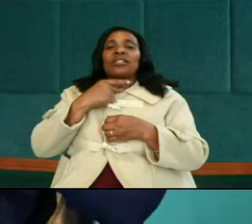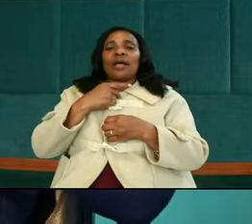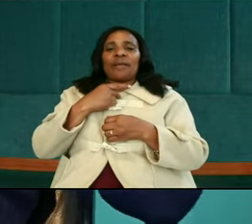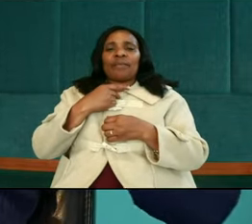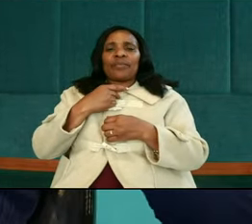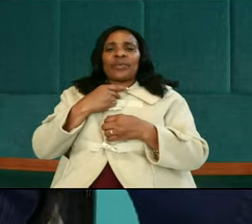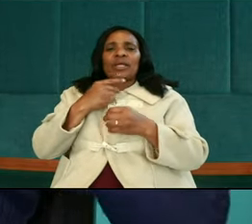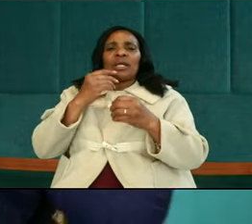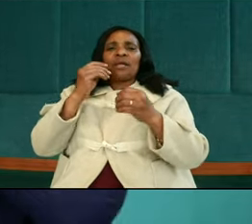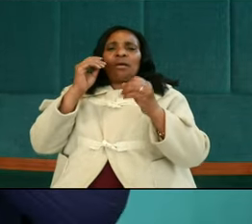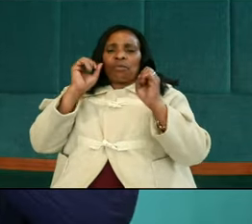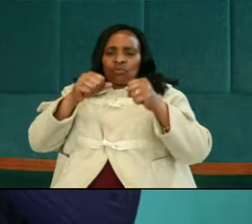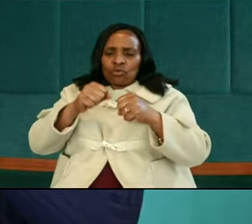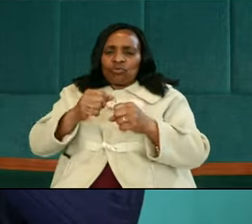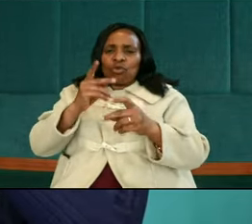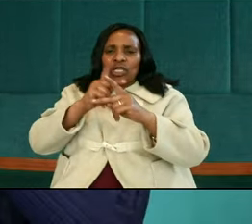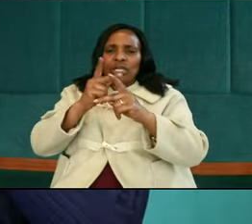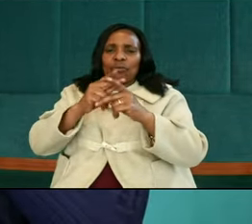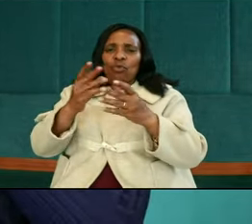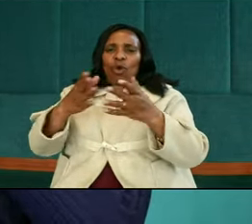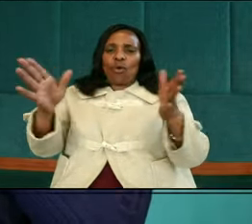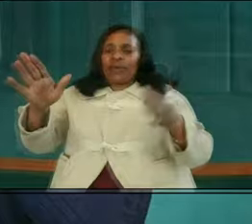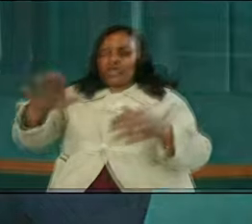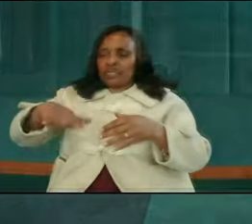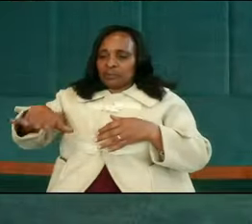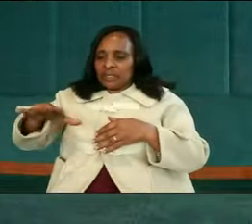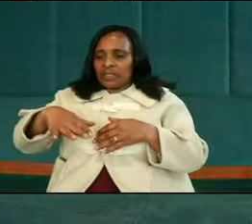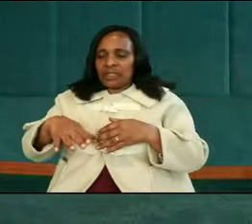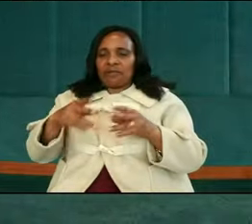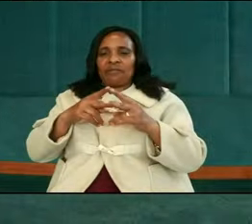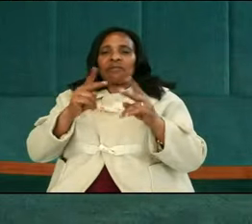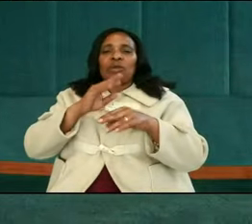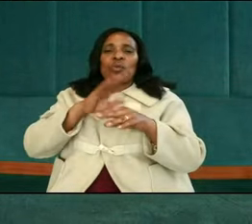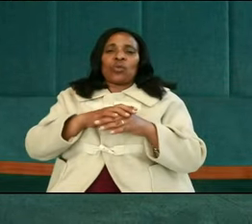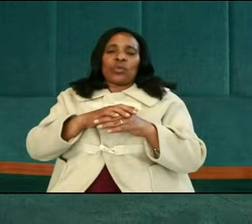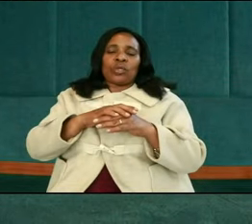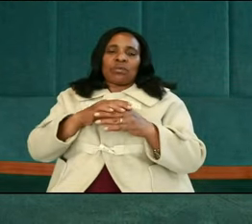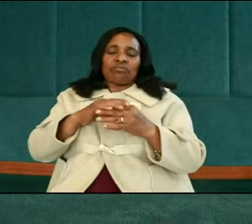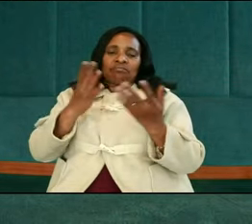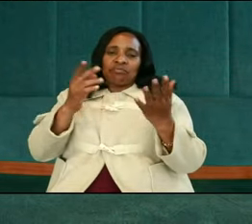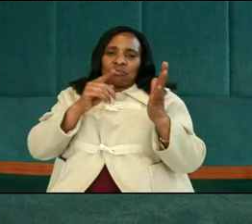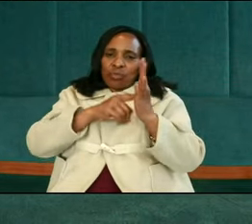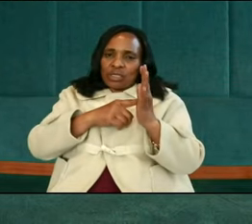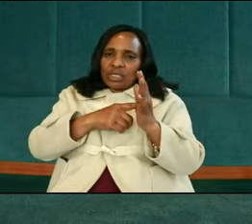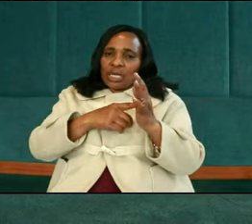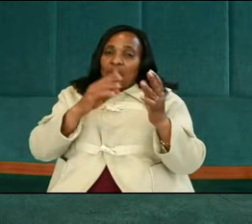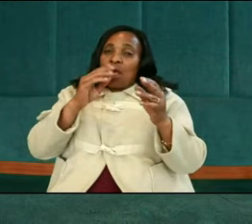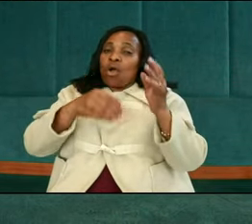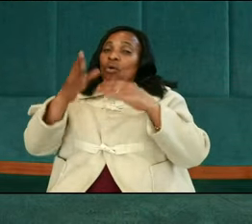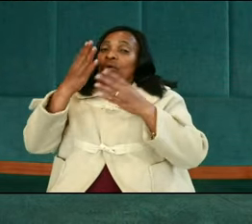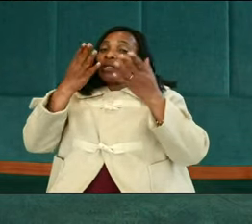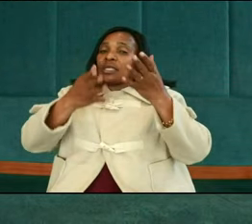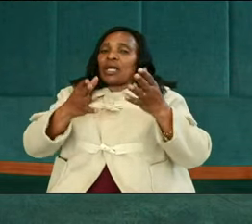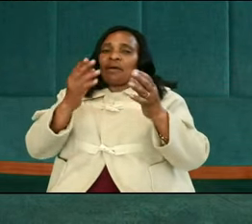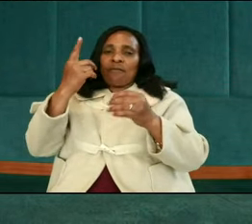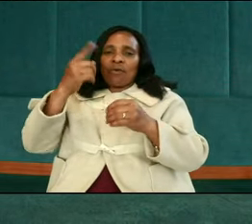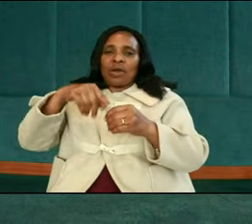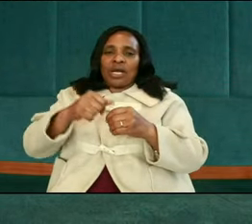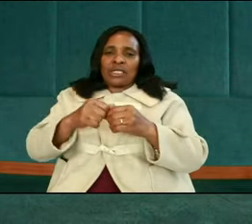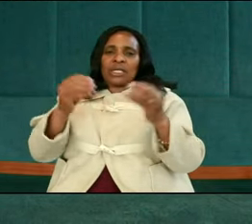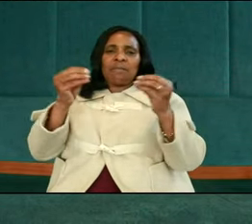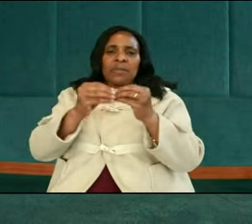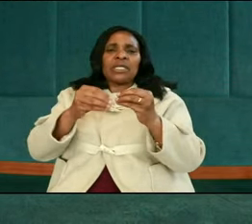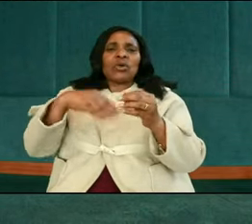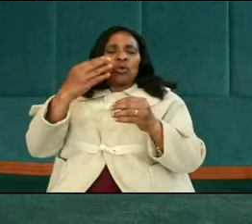keep an open space for it. Yeah, yeah, that's a very good point. God is there for us, and he will always meet us at our points